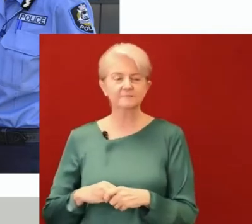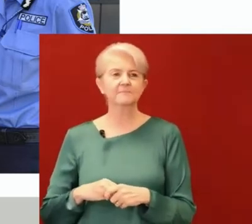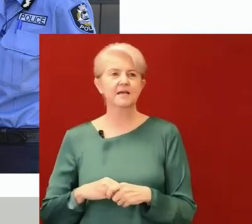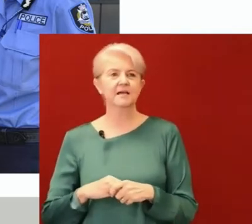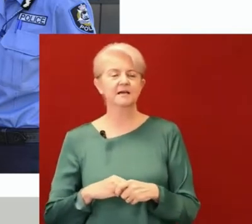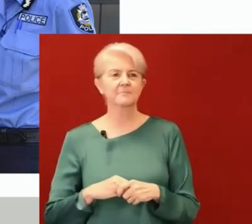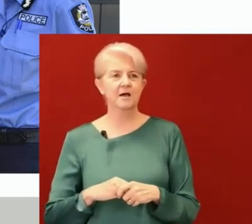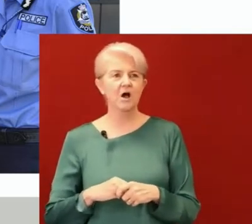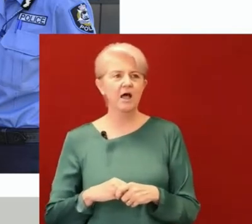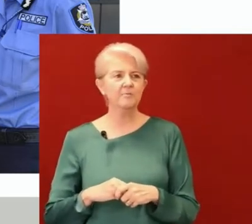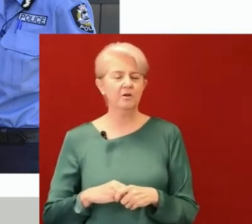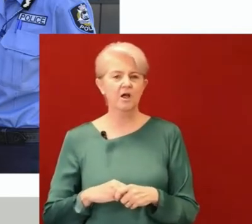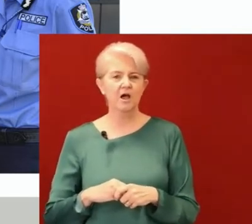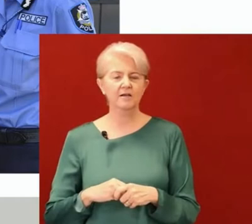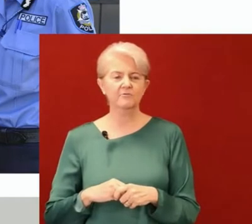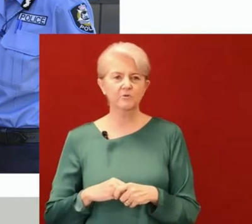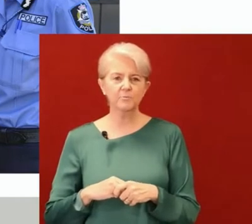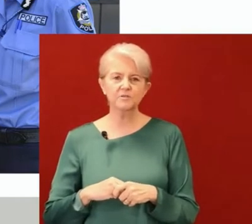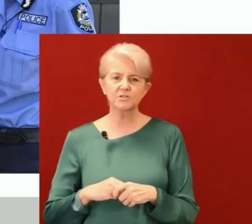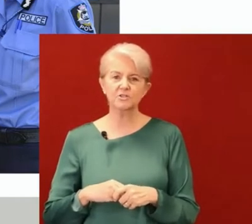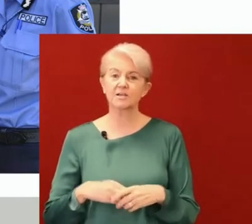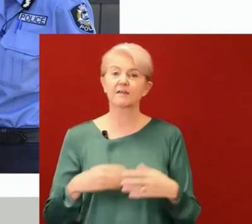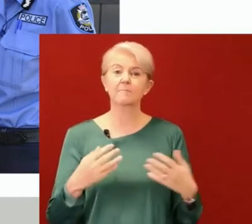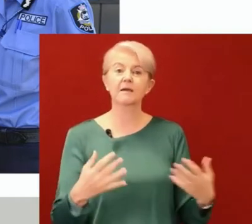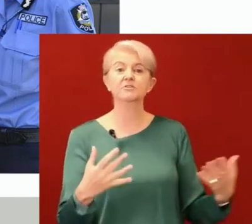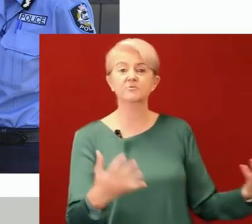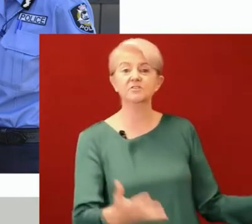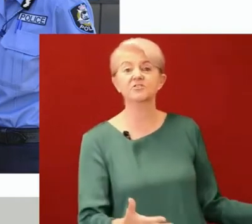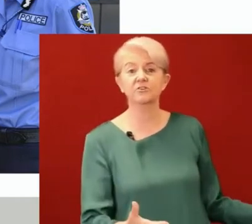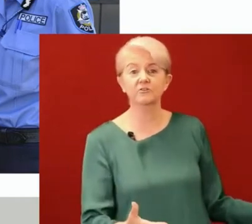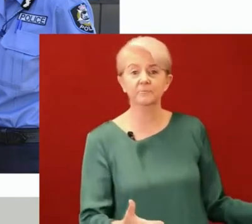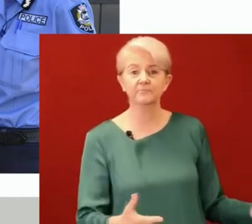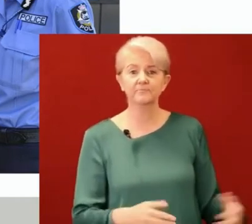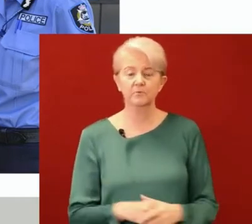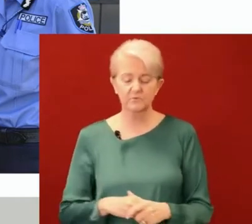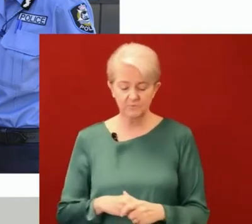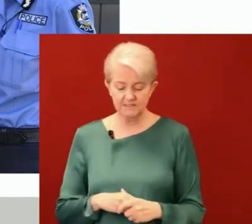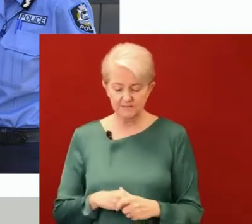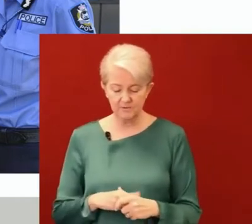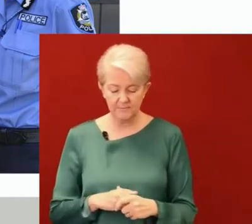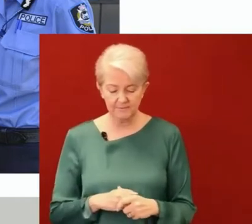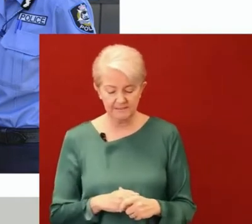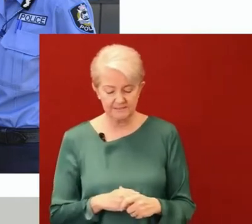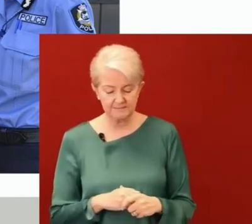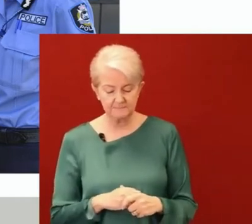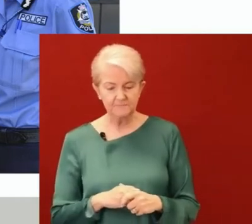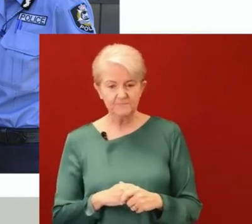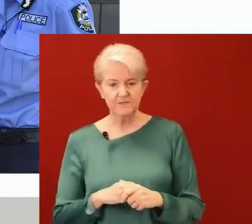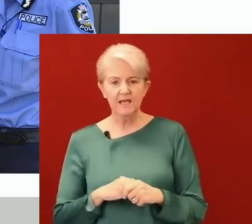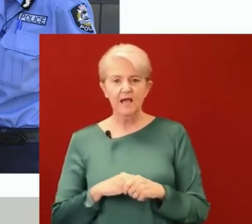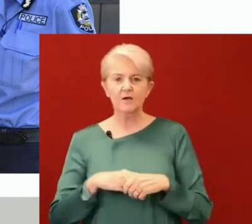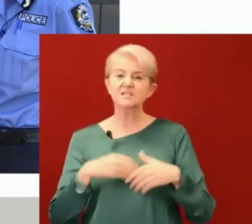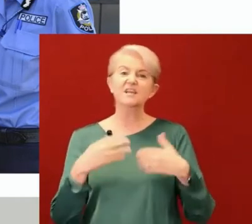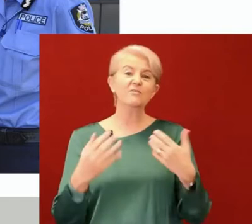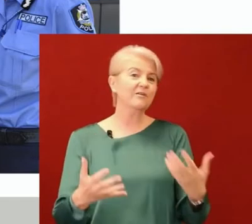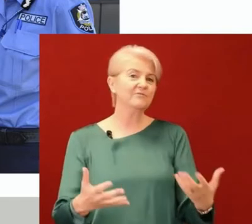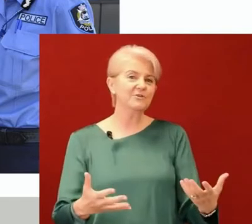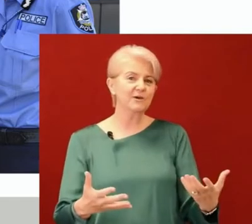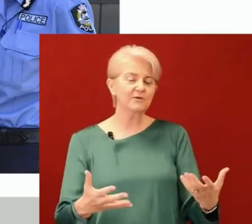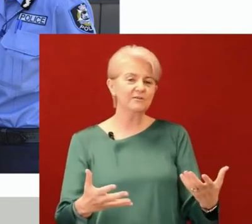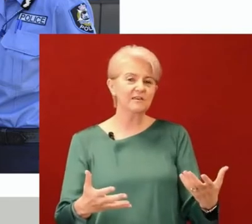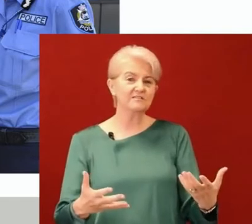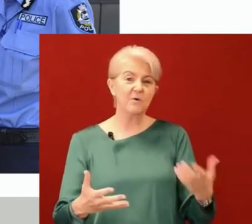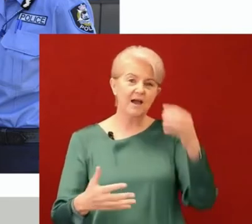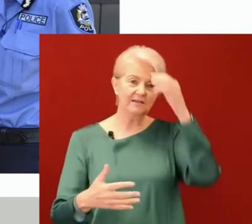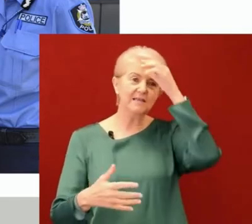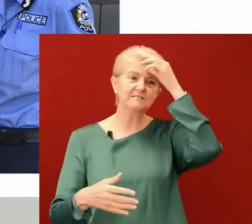husband, I applied for a position at the Major Incident Group with WA Police. I was never one for